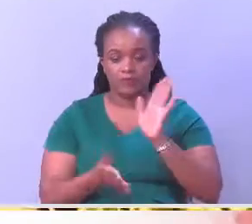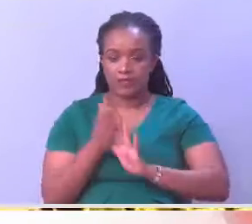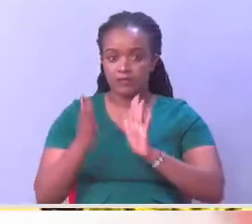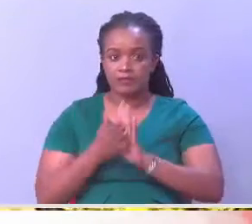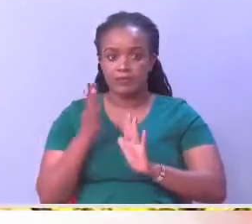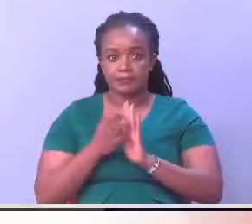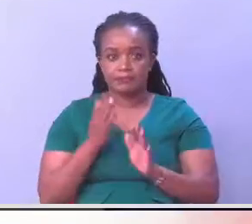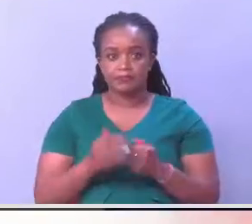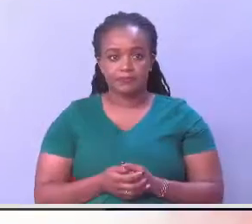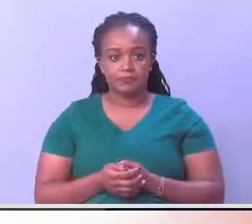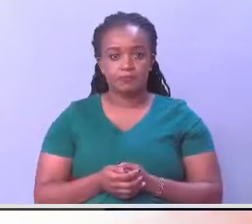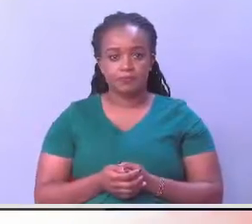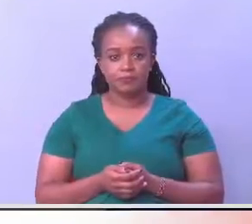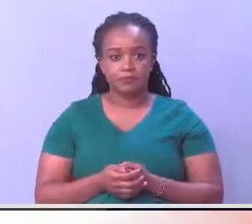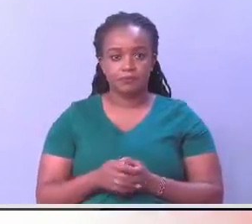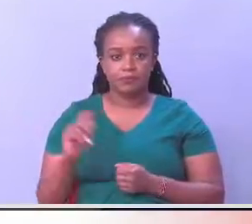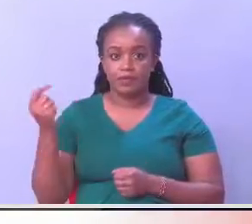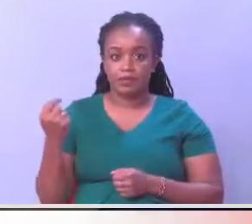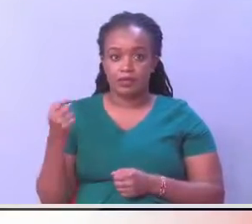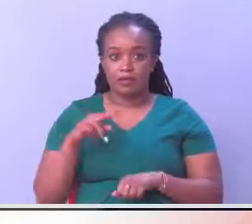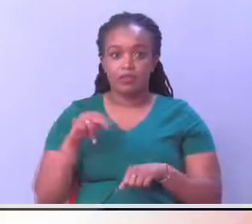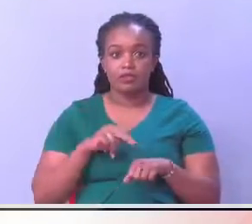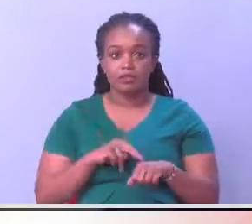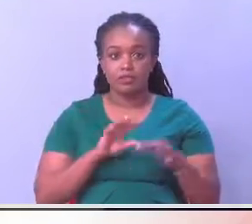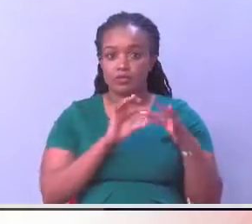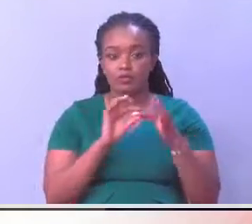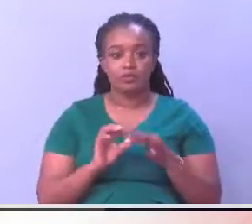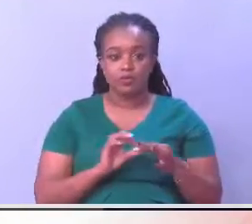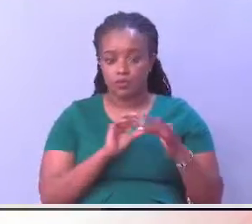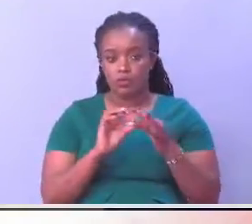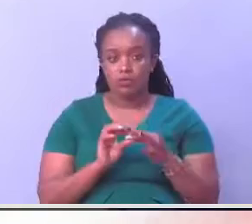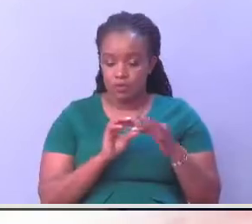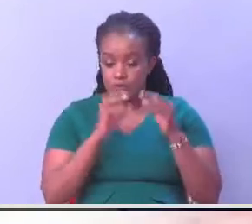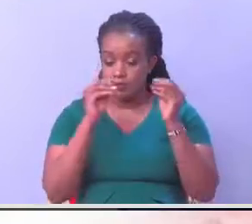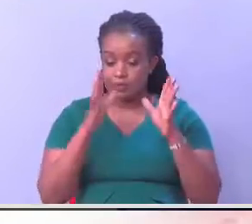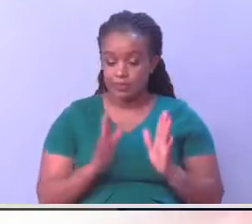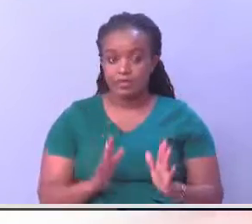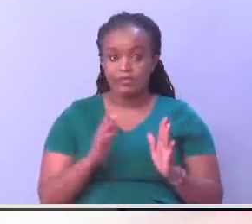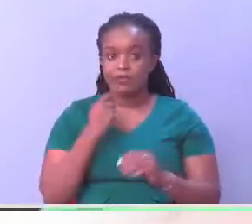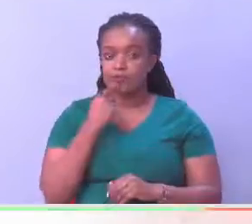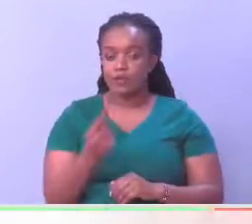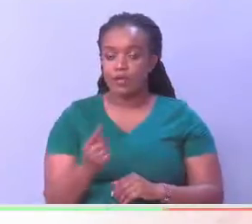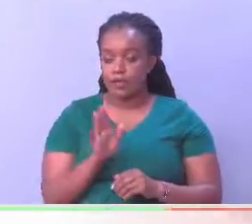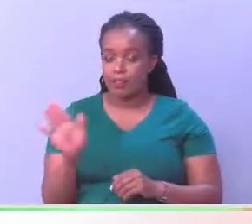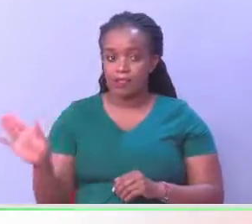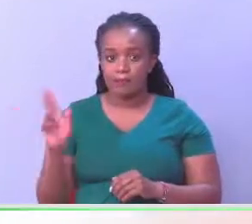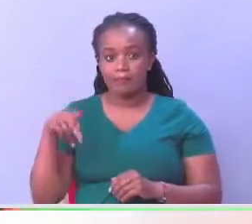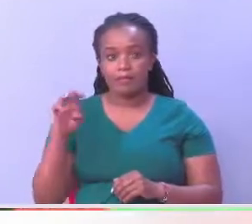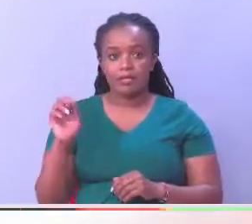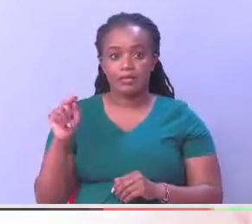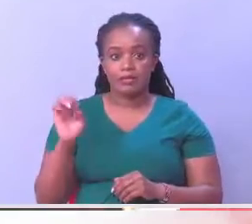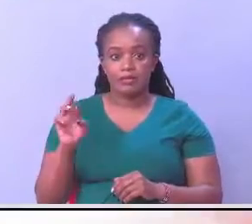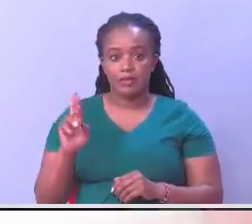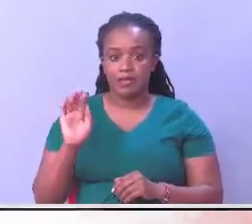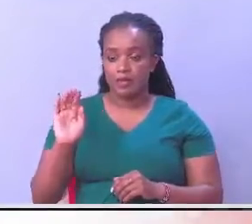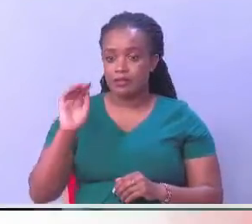time. This as Kenya National Union of Teachers Secretary General Turkana Branch Peter Ewart urged the government through the